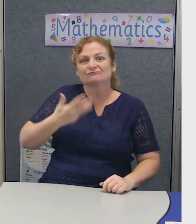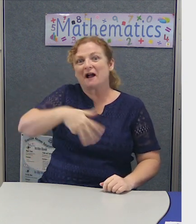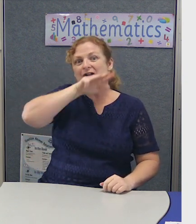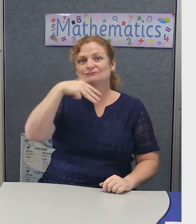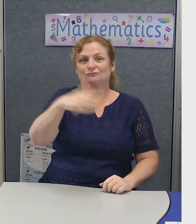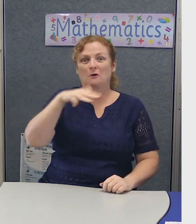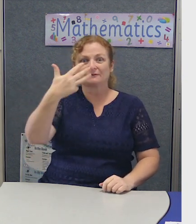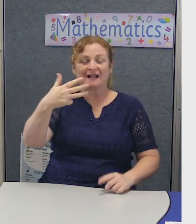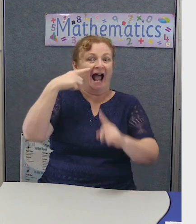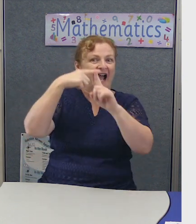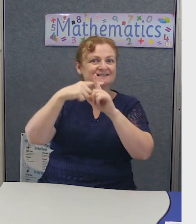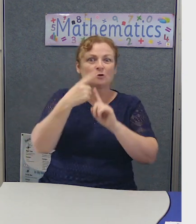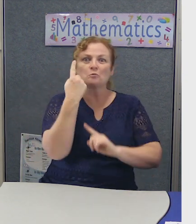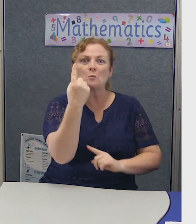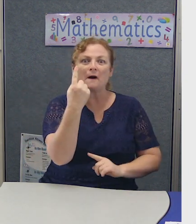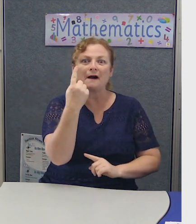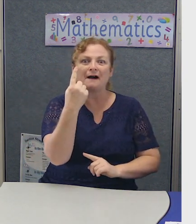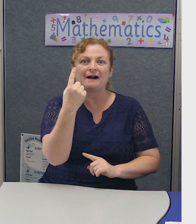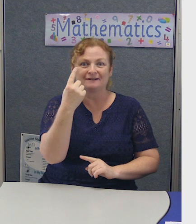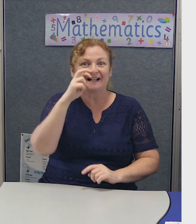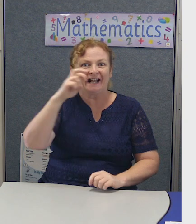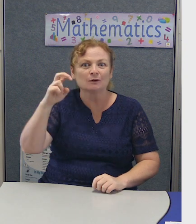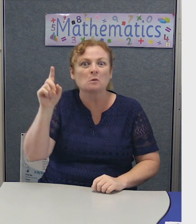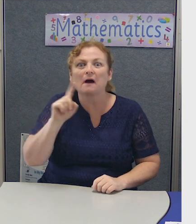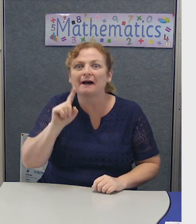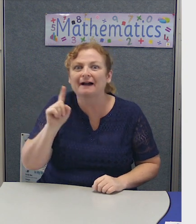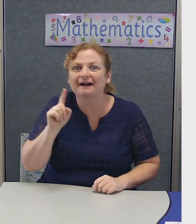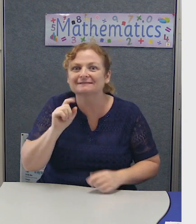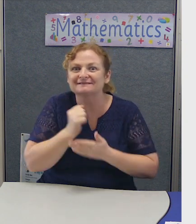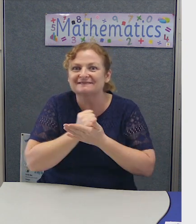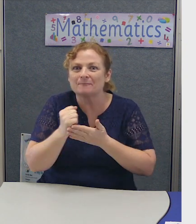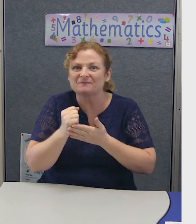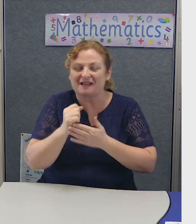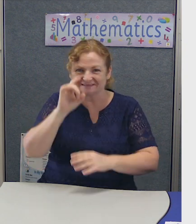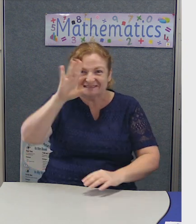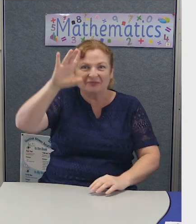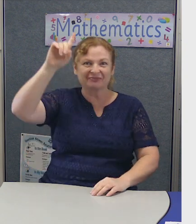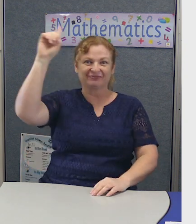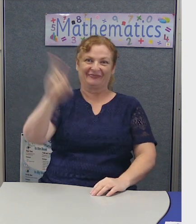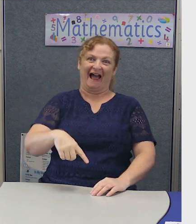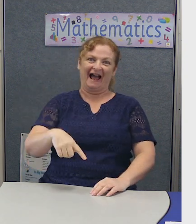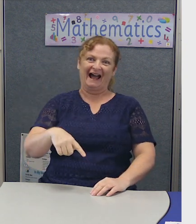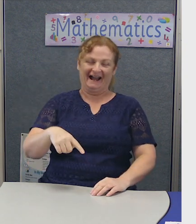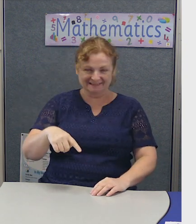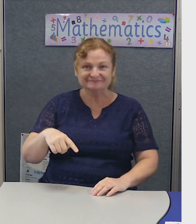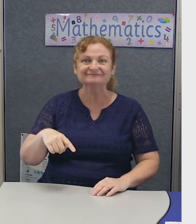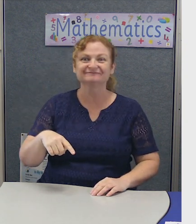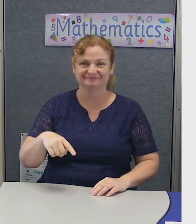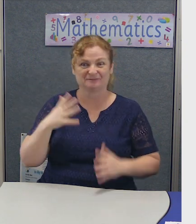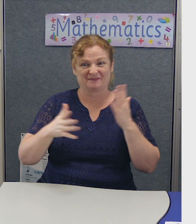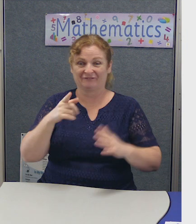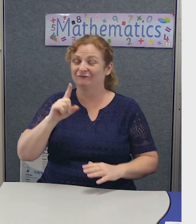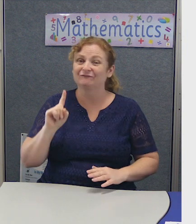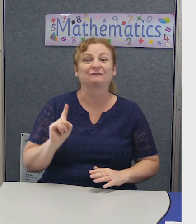9,999, we get the number 10,000, which is the first